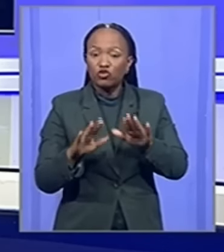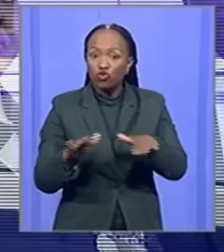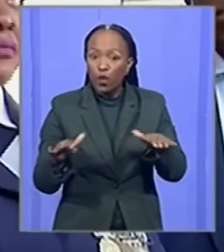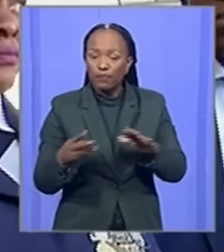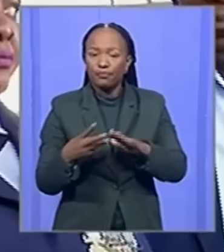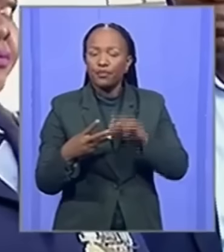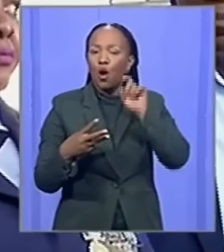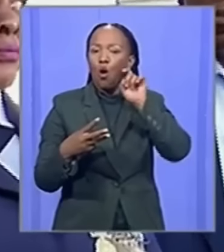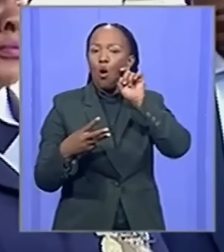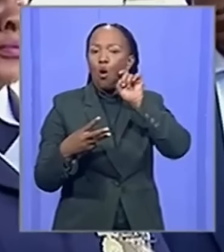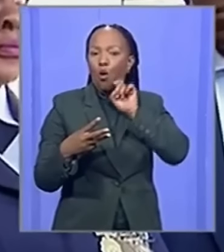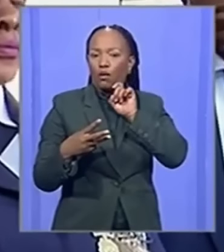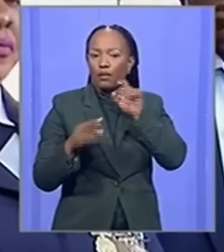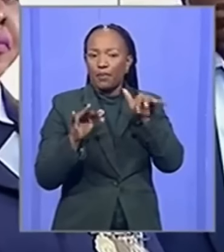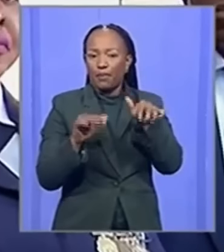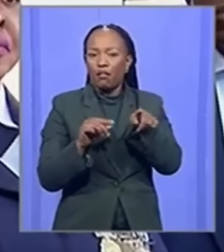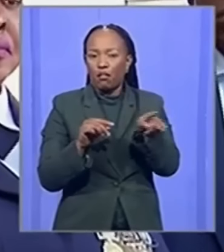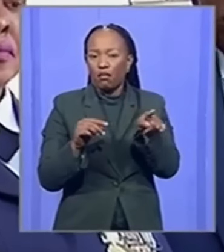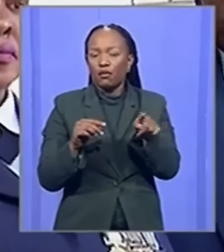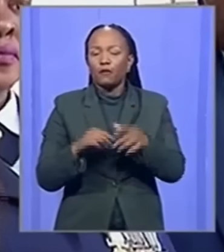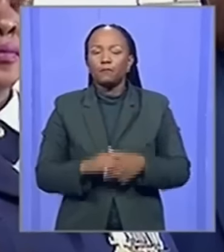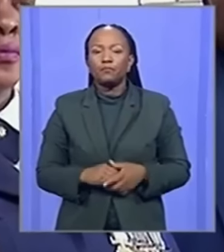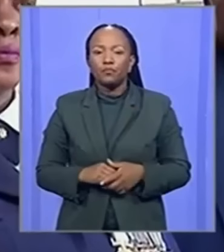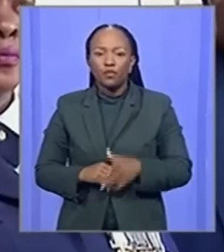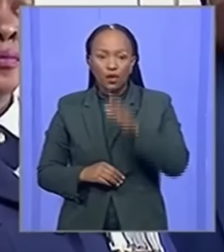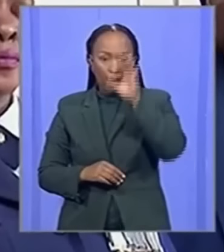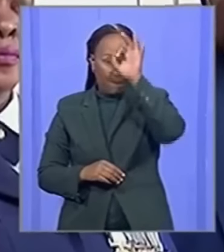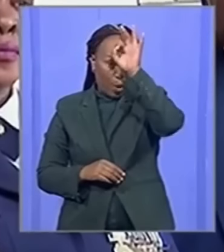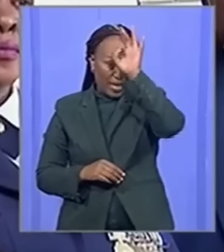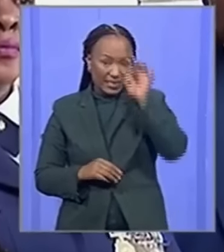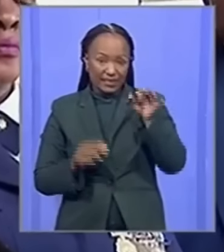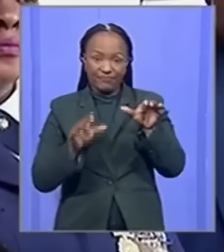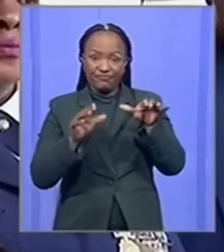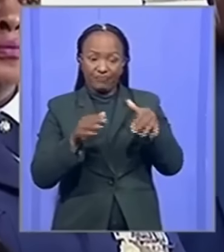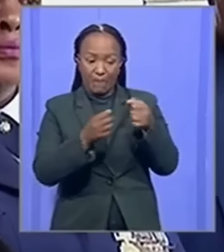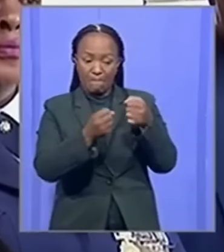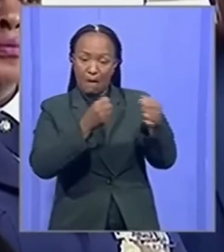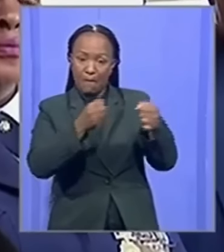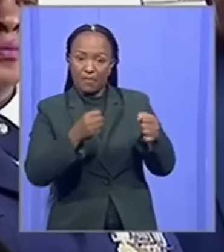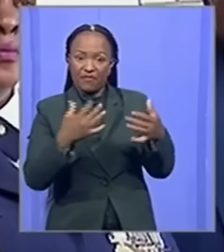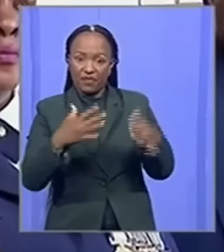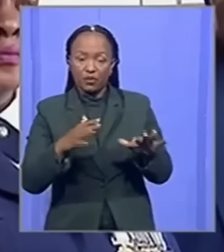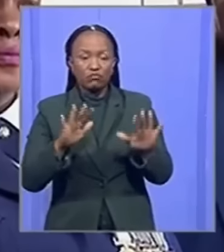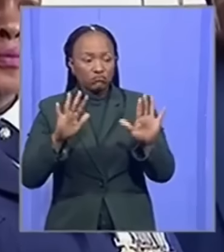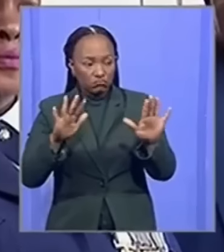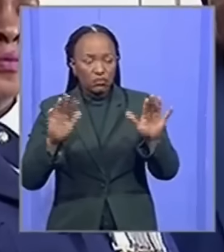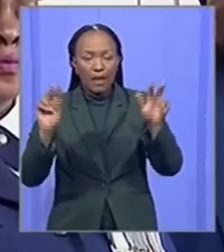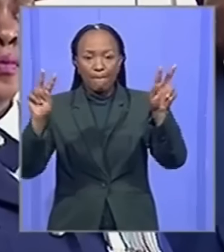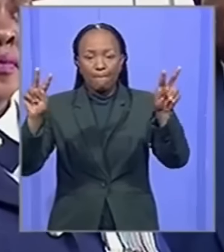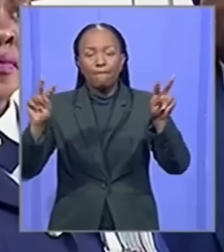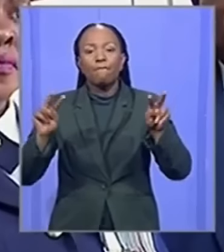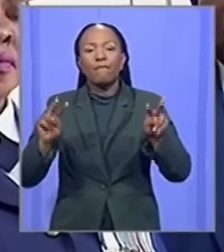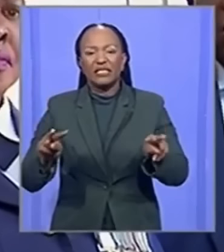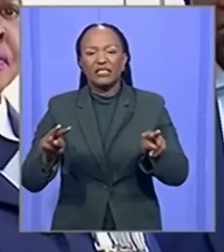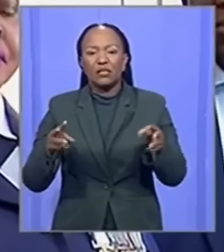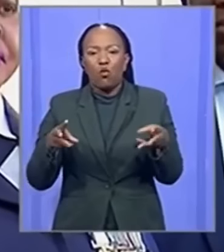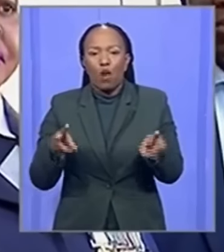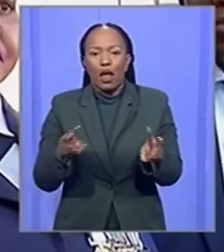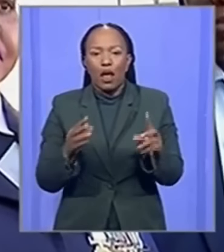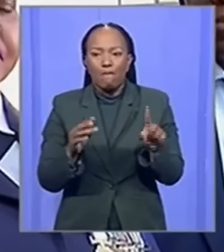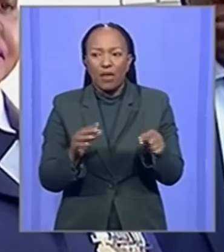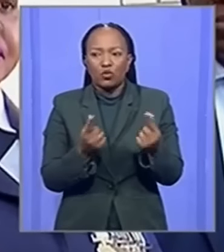The police are under instruction here to say they must create a peaceful environment. But there is an